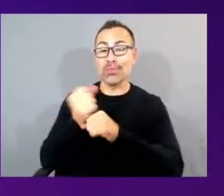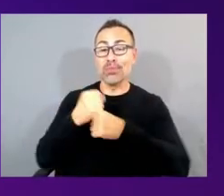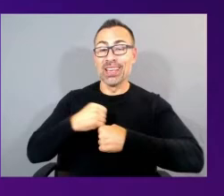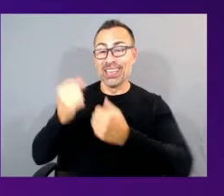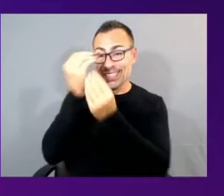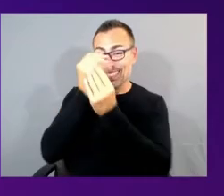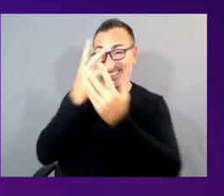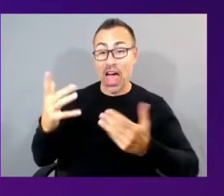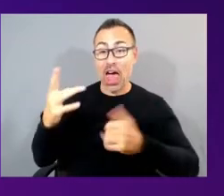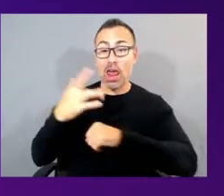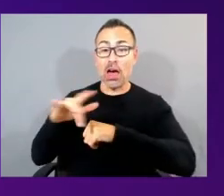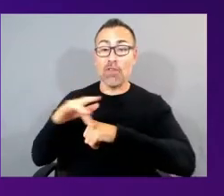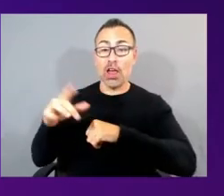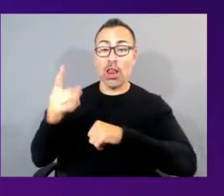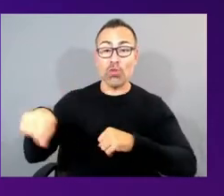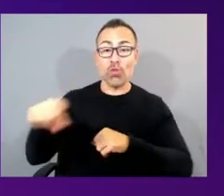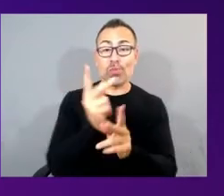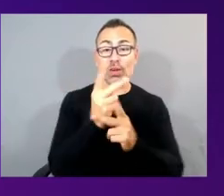to digitalization.